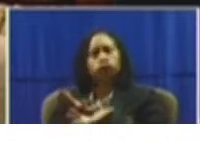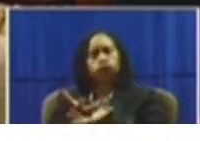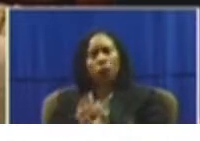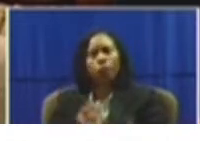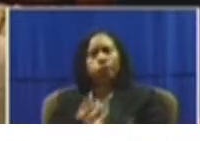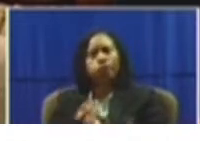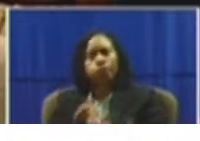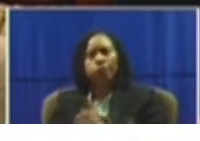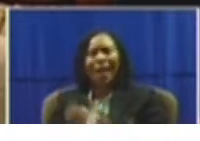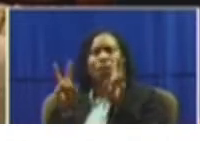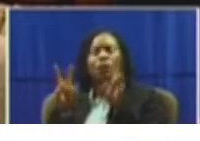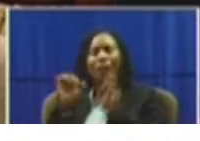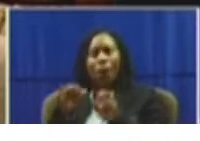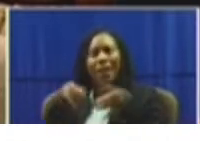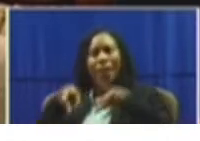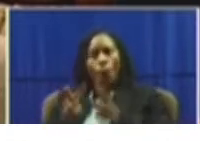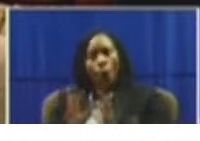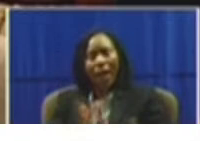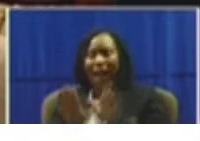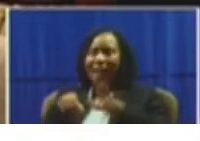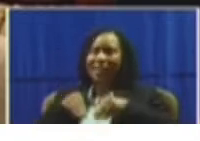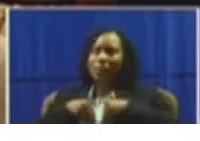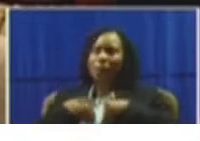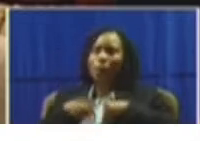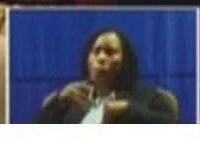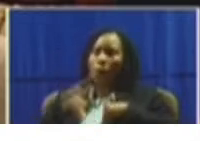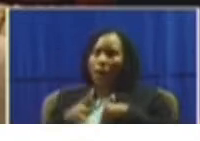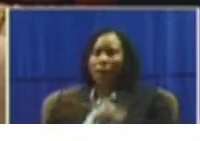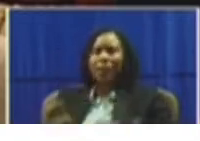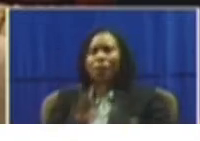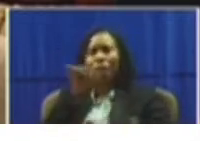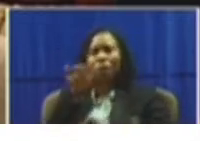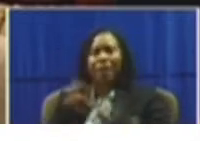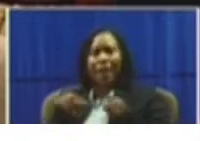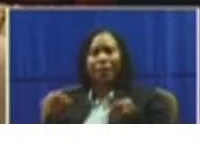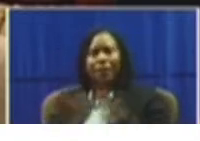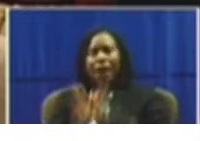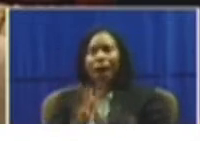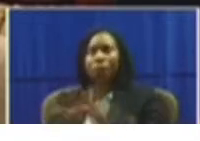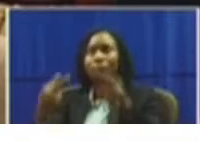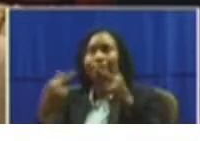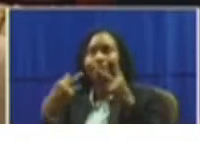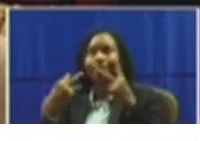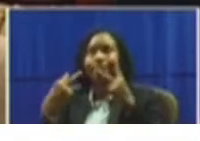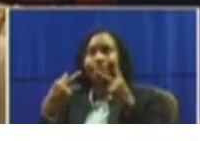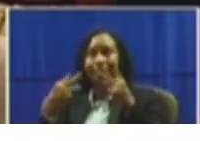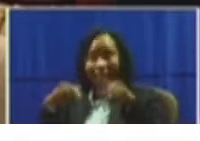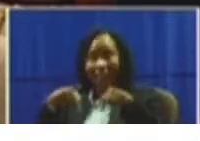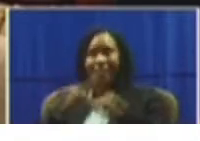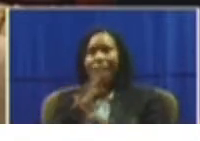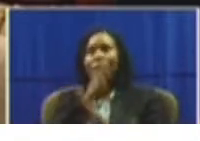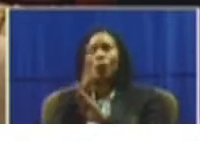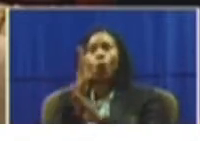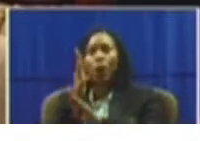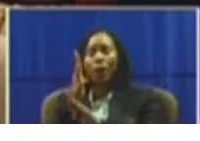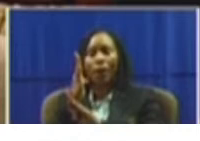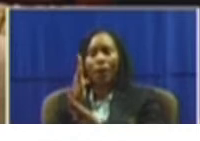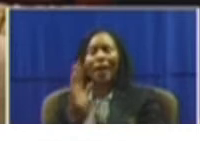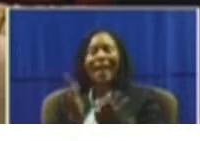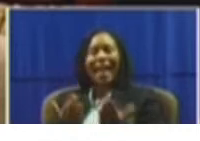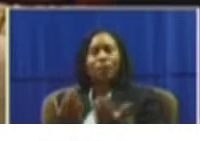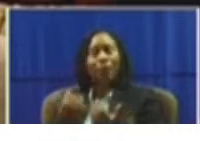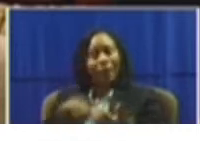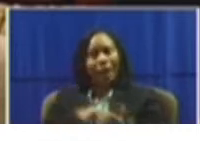manner which will be acceptable. South Africans are watching us this afternoon, and they expect us to